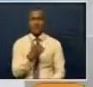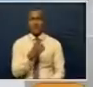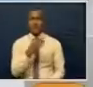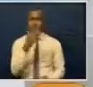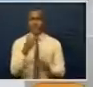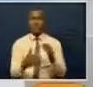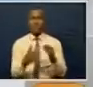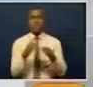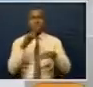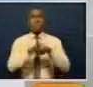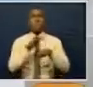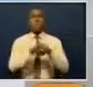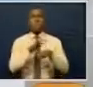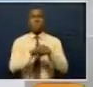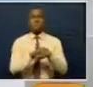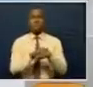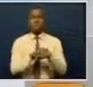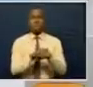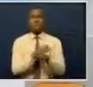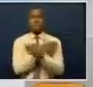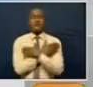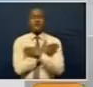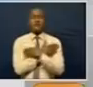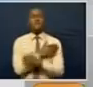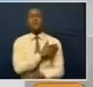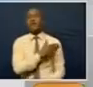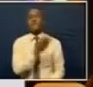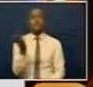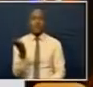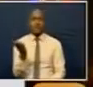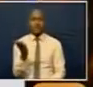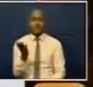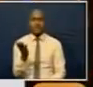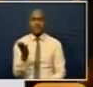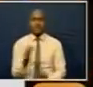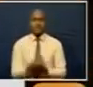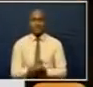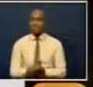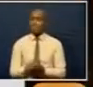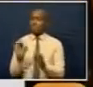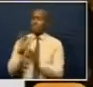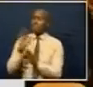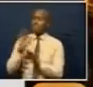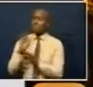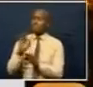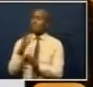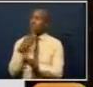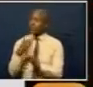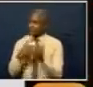being too good and also too friendly to everyone. That's interesting advice. He wants me to be a bit bad